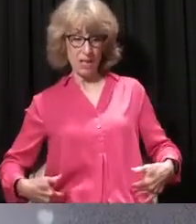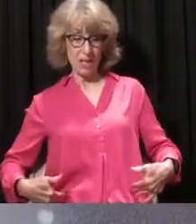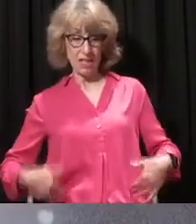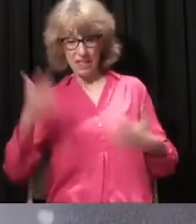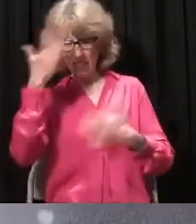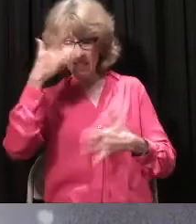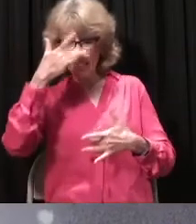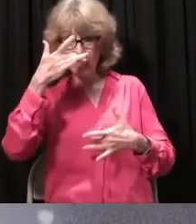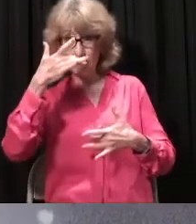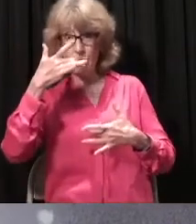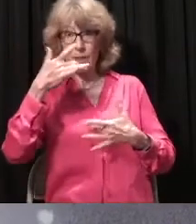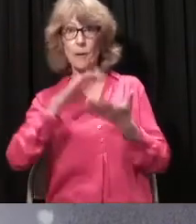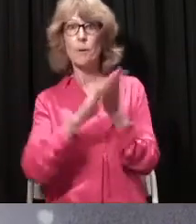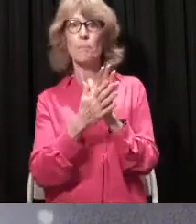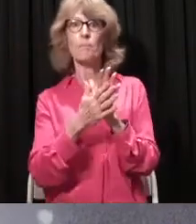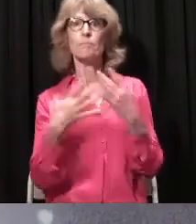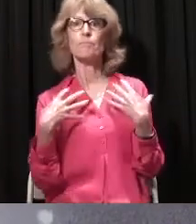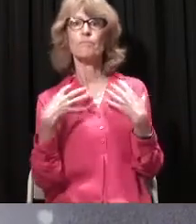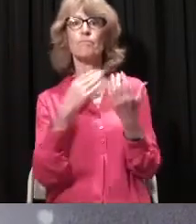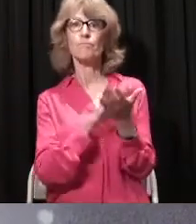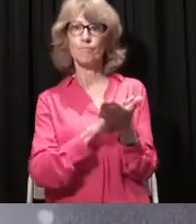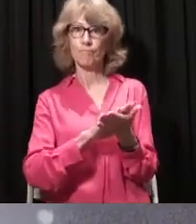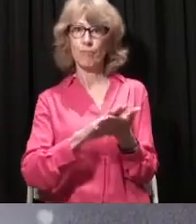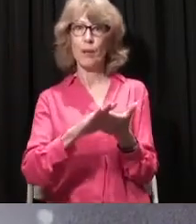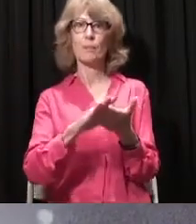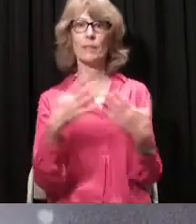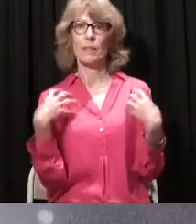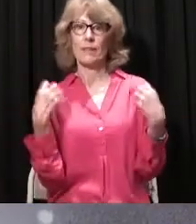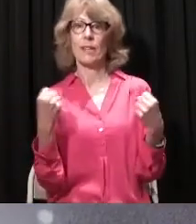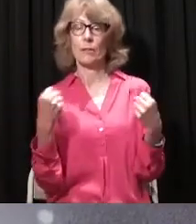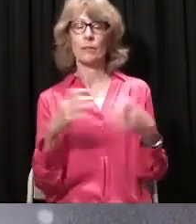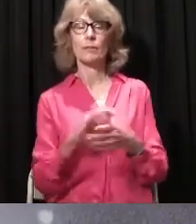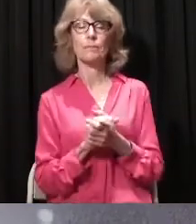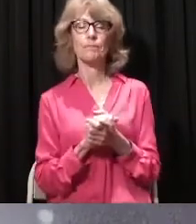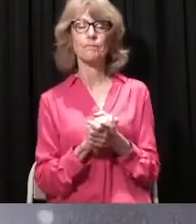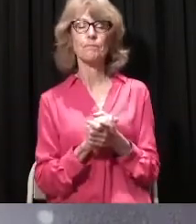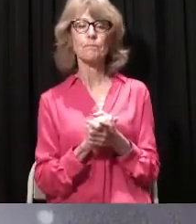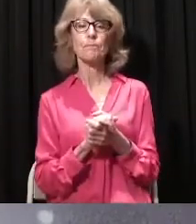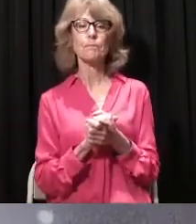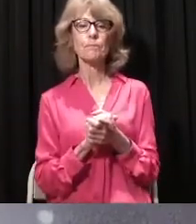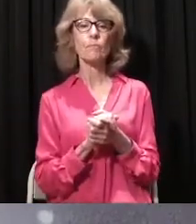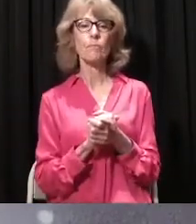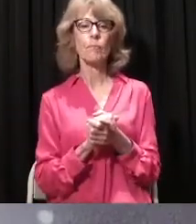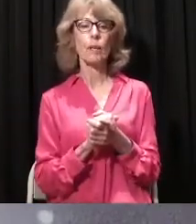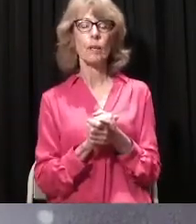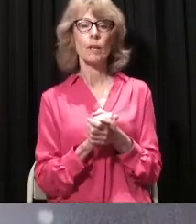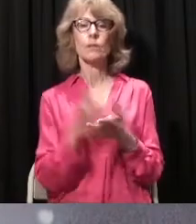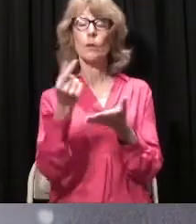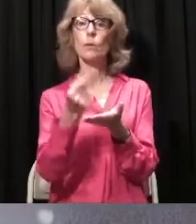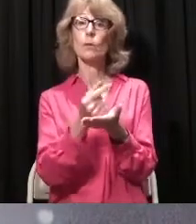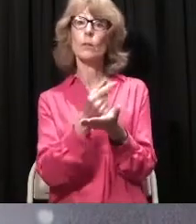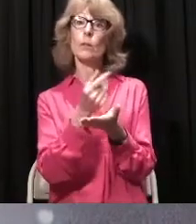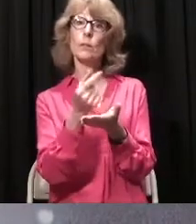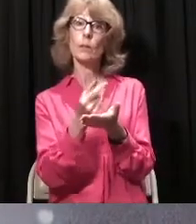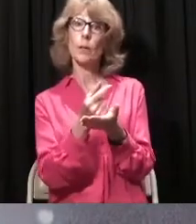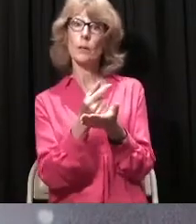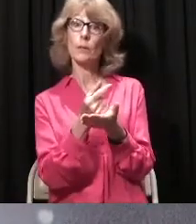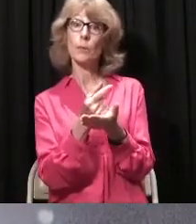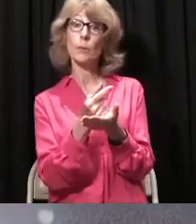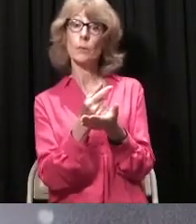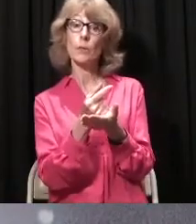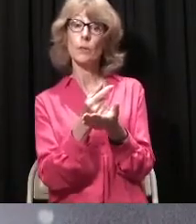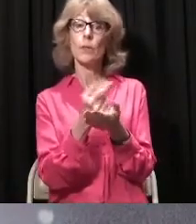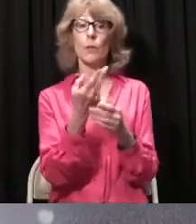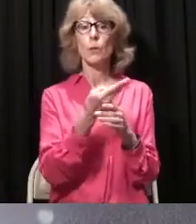10 people were cleansed. And so this word is pretty much every time in the Gospels it refers to physical skin